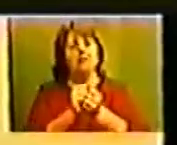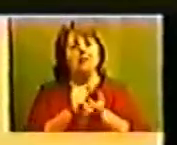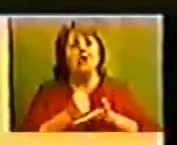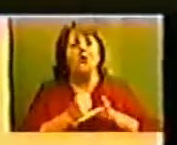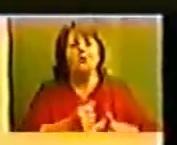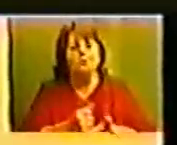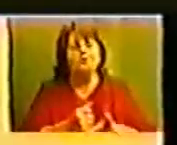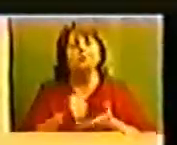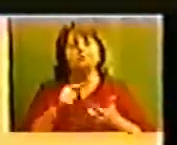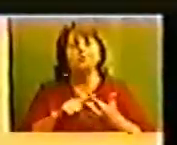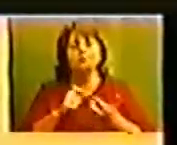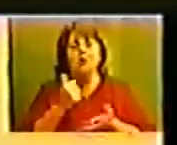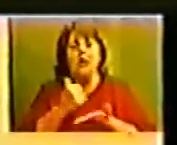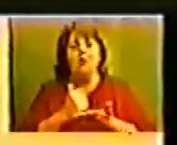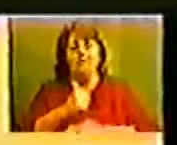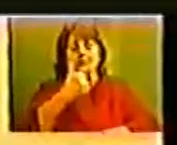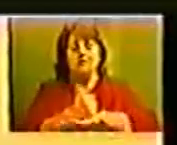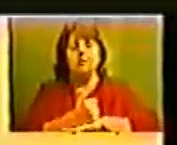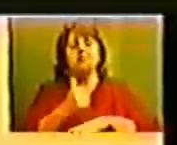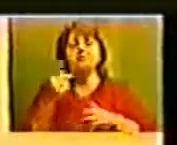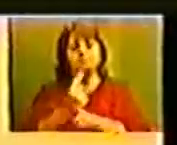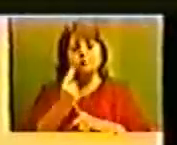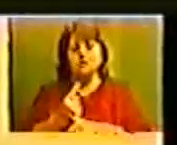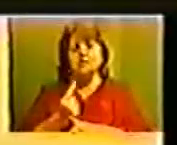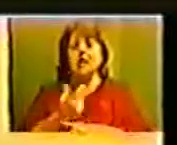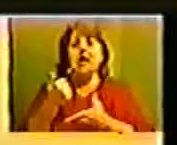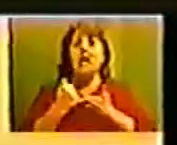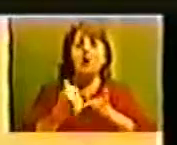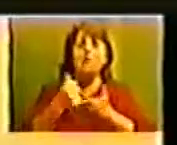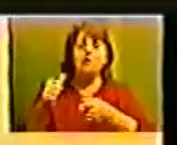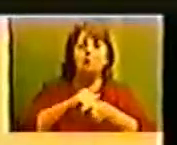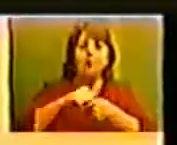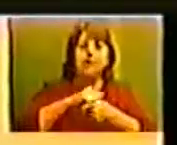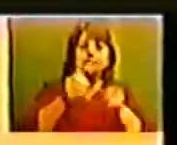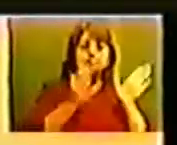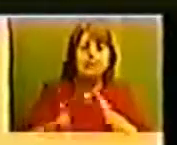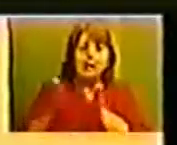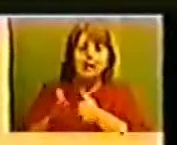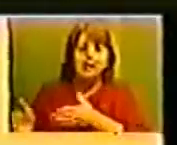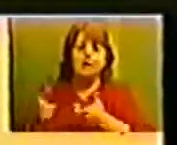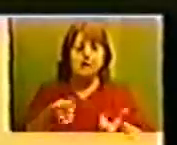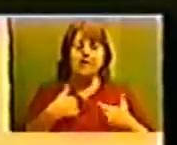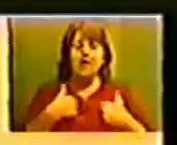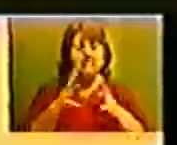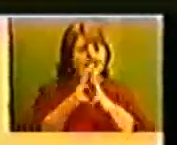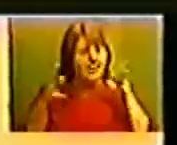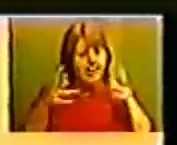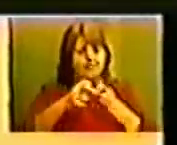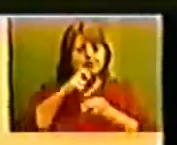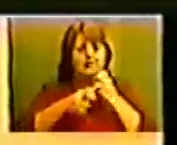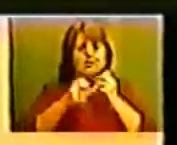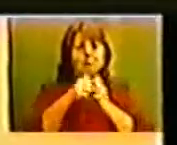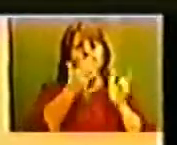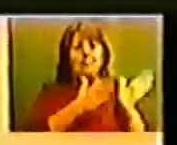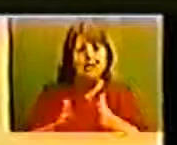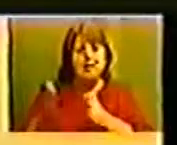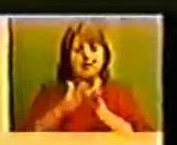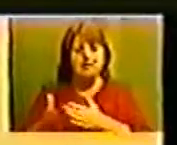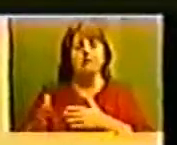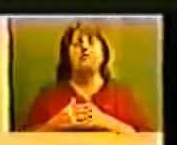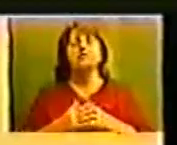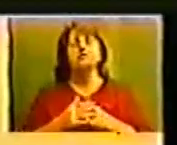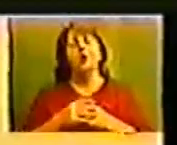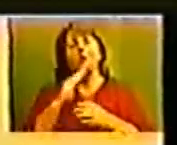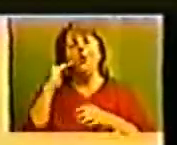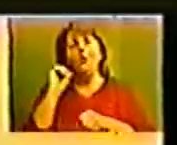clues, help them establish routines, and help them practice planning. They have a great deal of difficulty with this, so